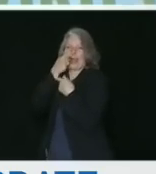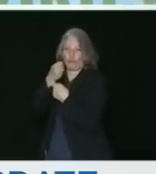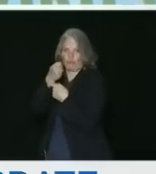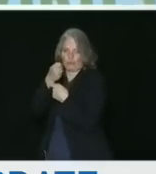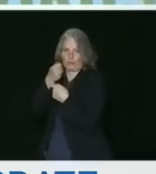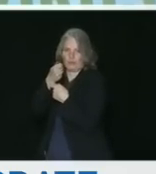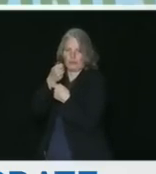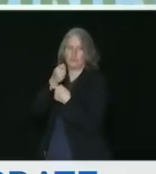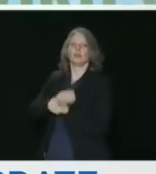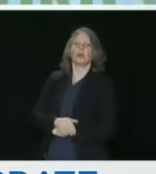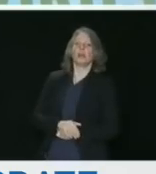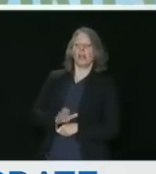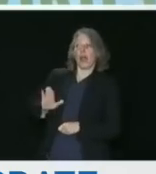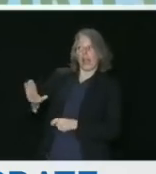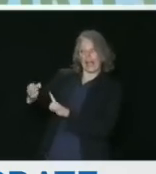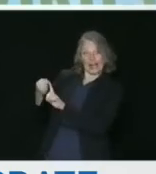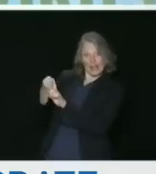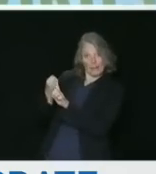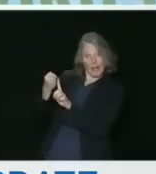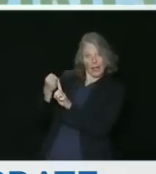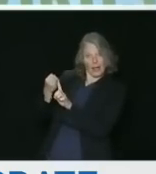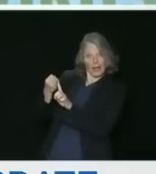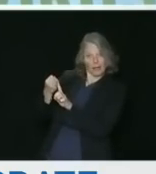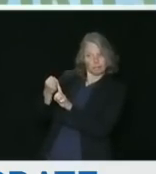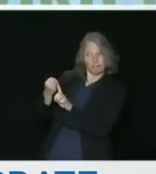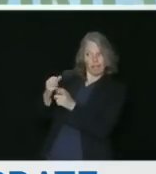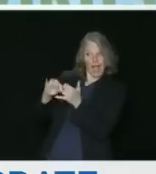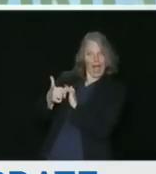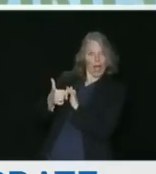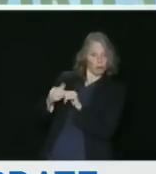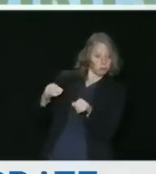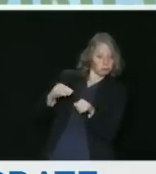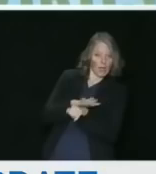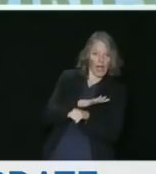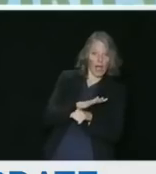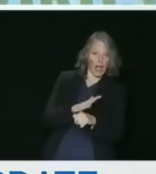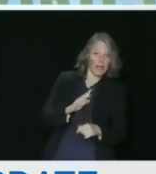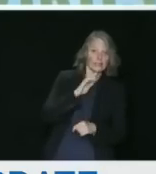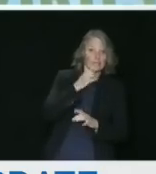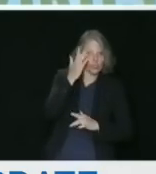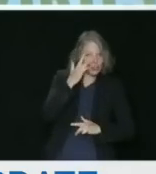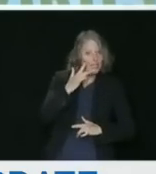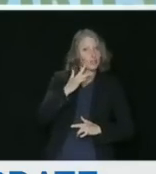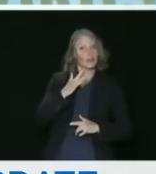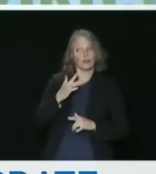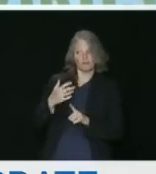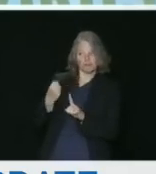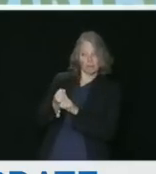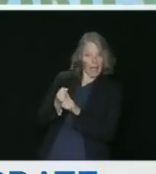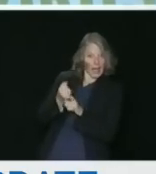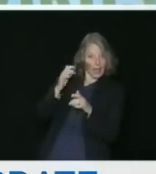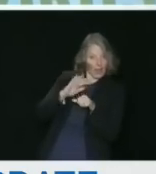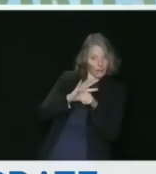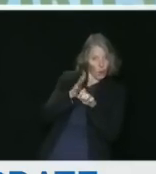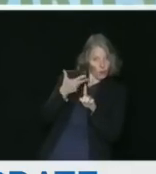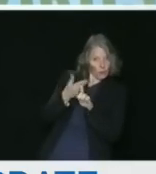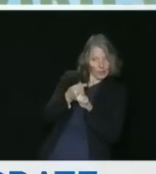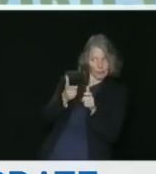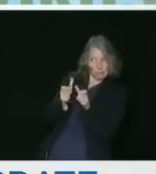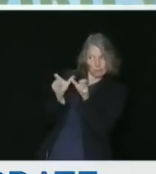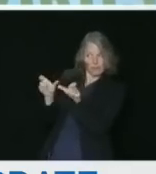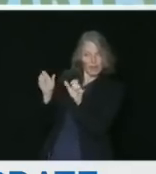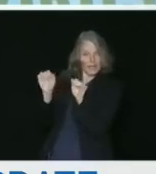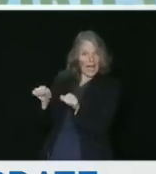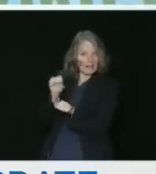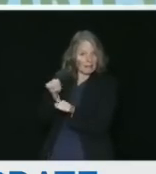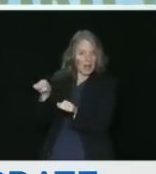anything about its impact on clinical outcomes or on vaccines. So those studies will have to be done. It